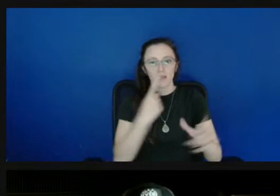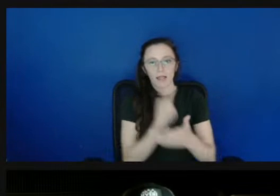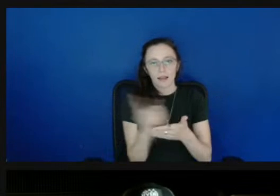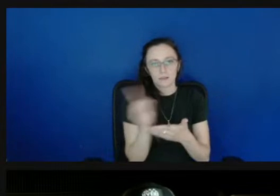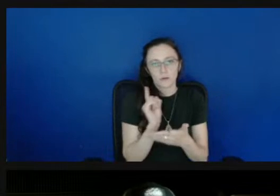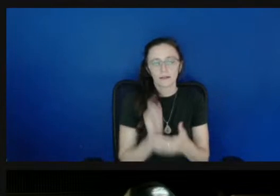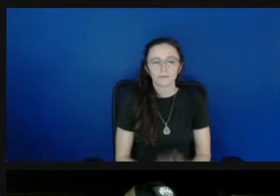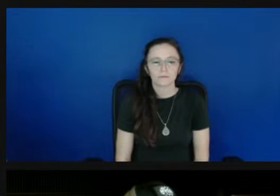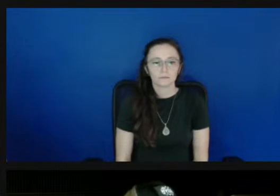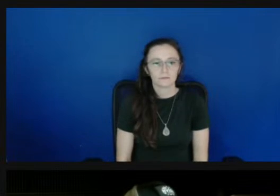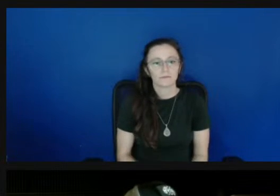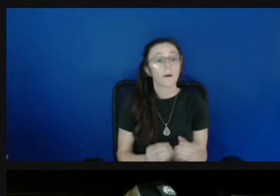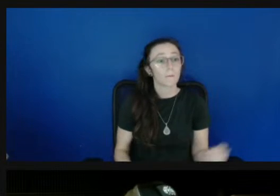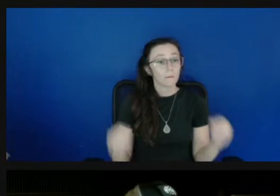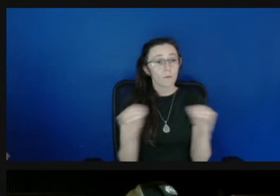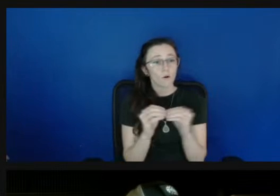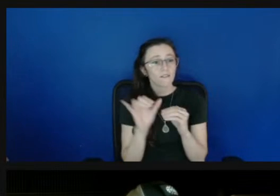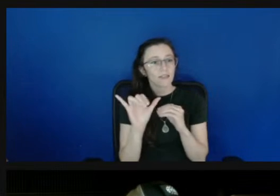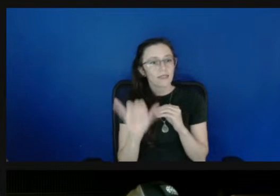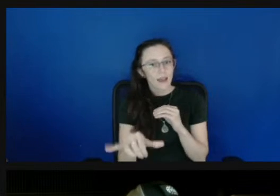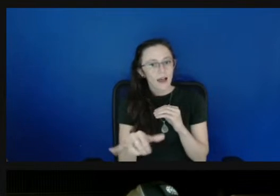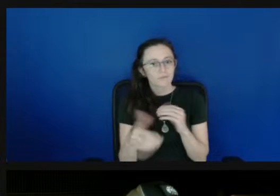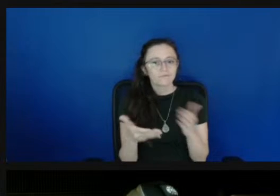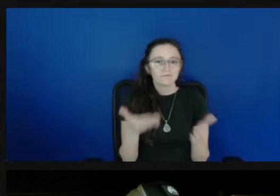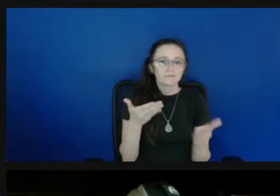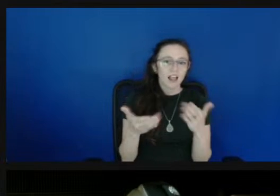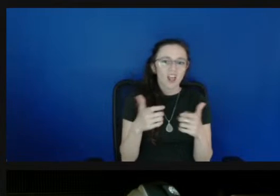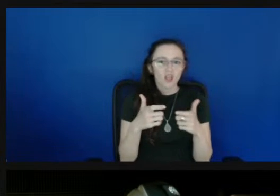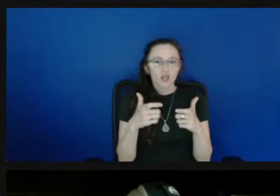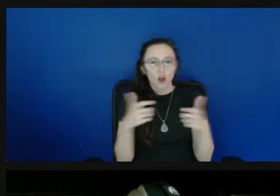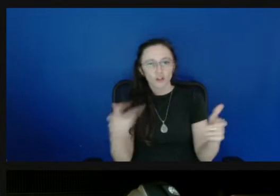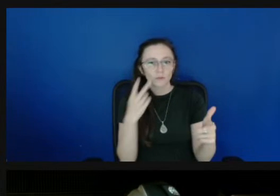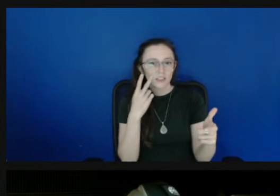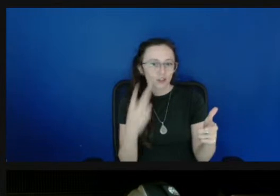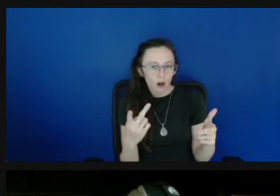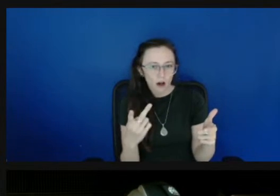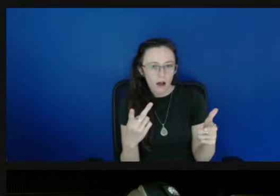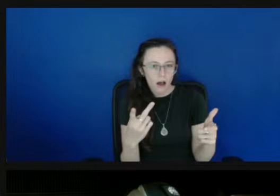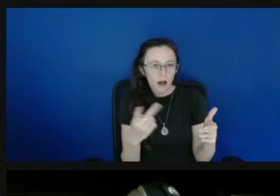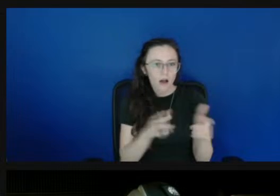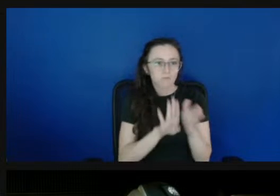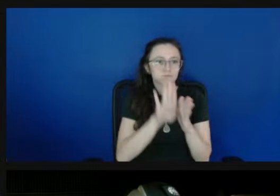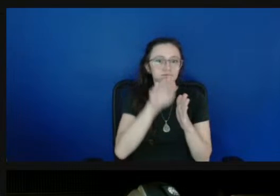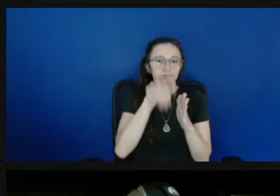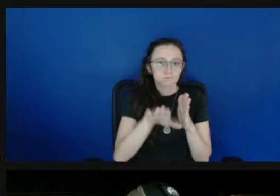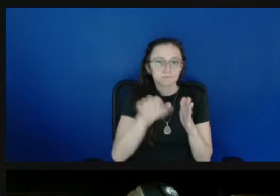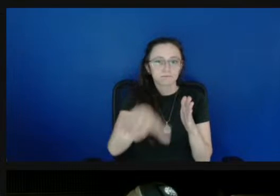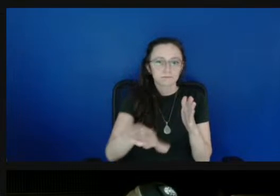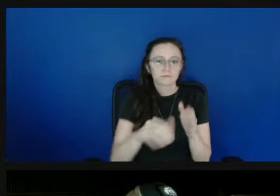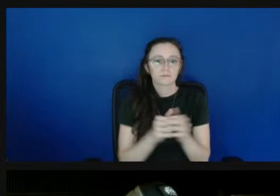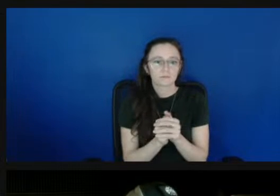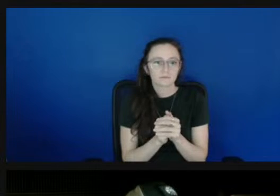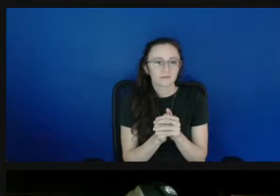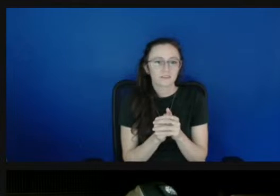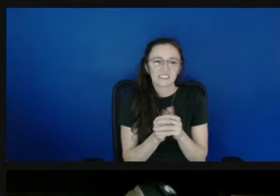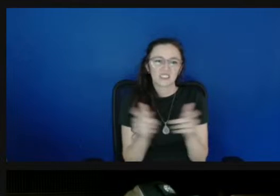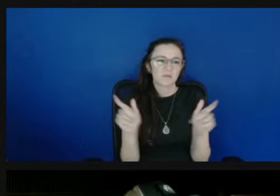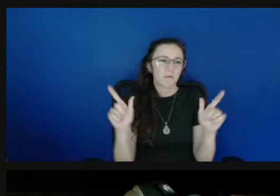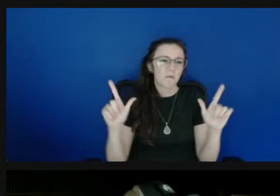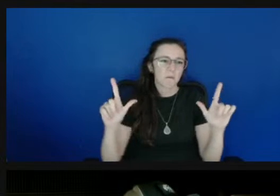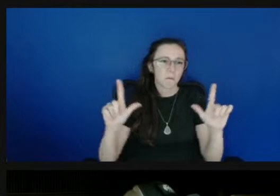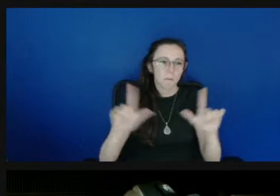And then there's more of that perhaps larger tidal signal we saw going on. Very small scale here